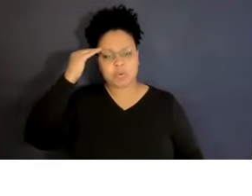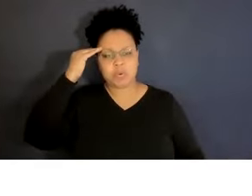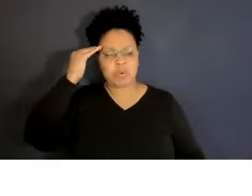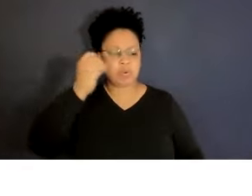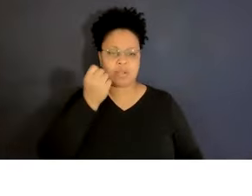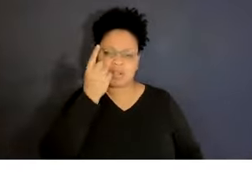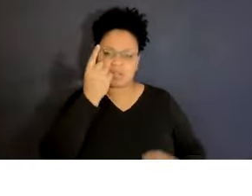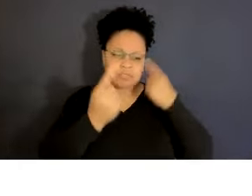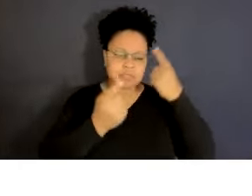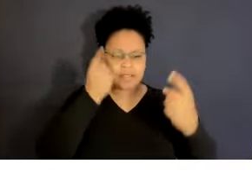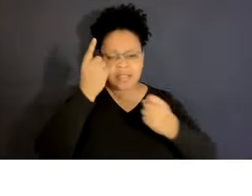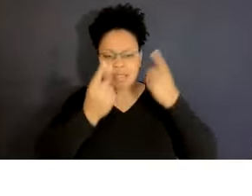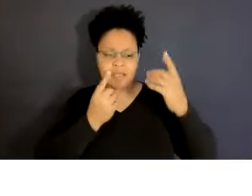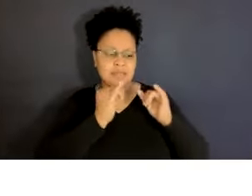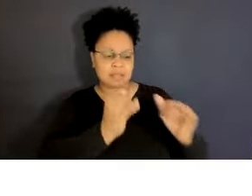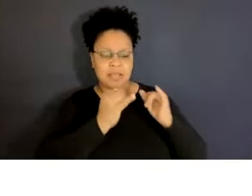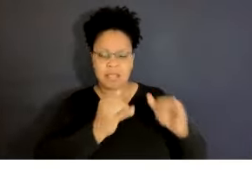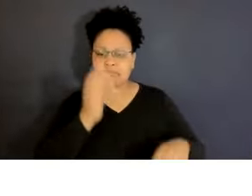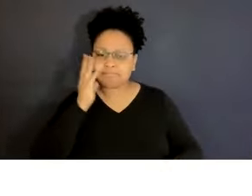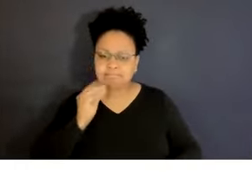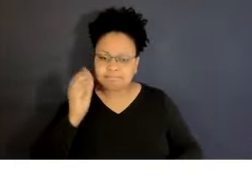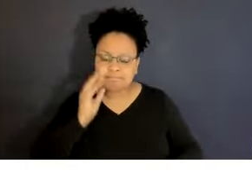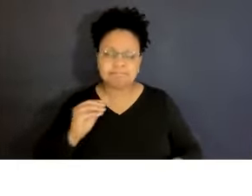So I continued to attend those meetings, and